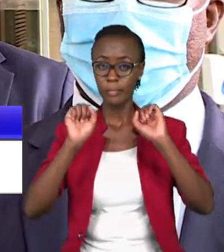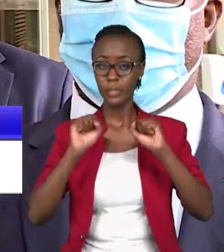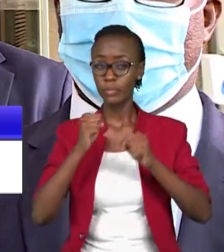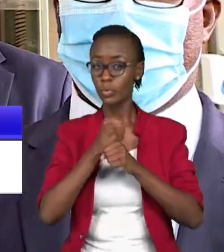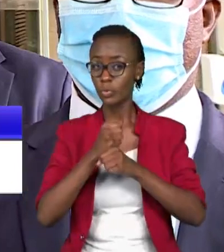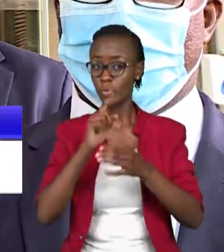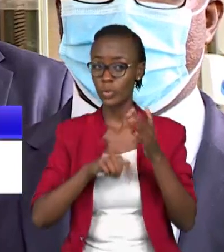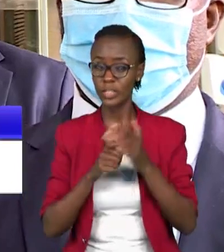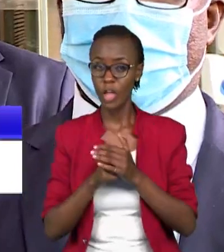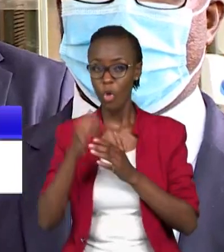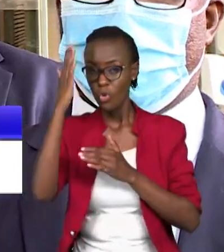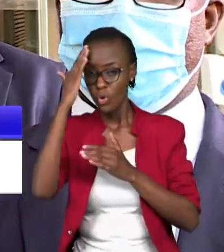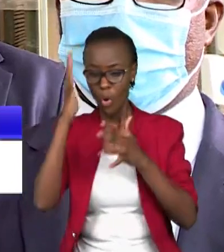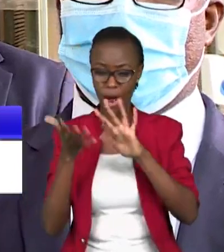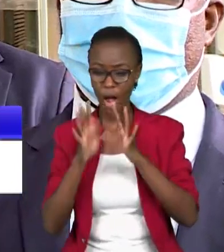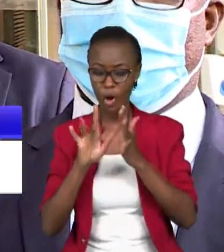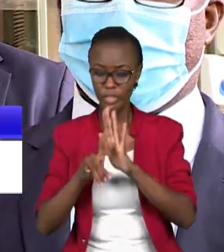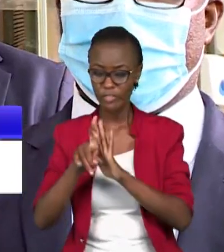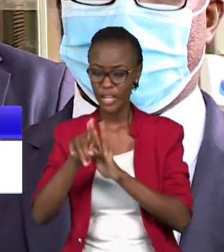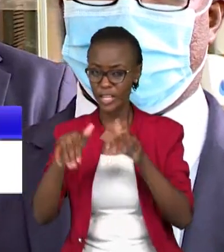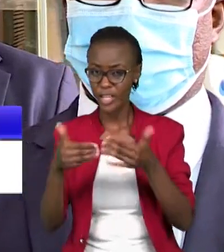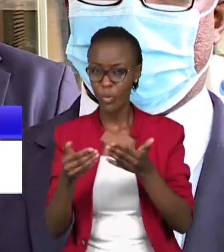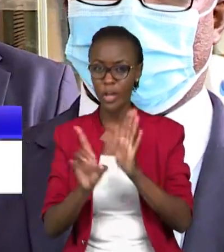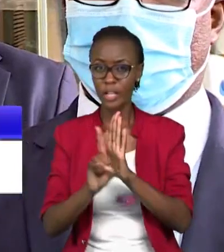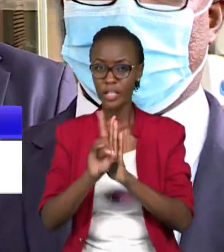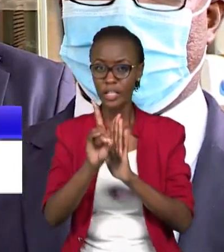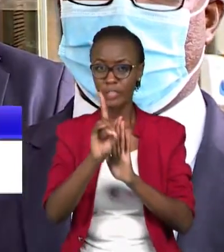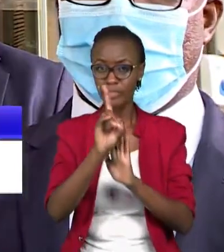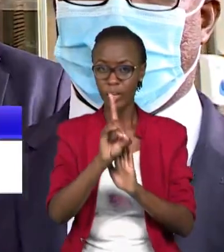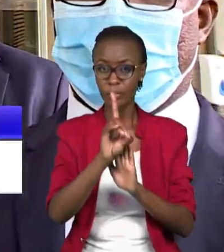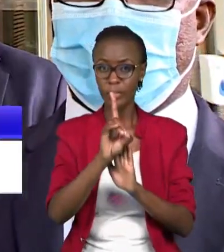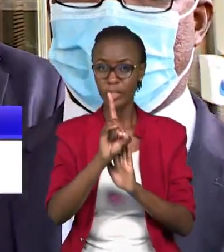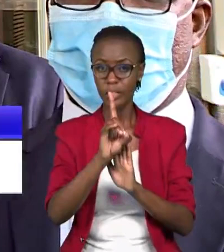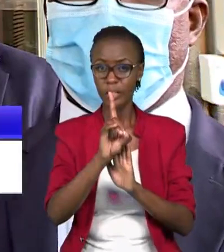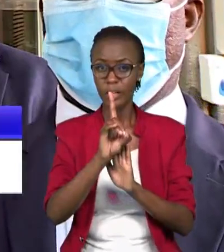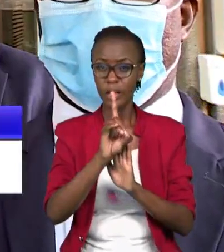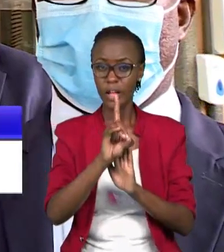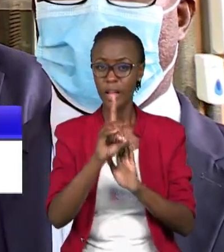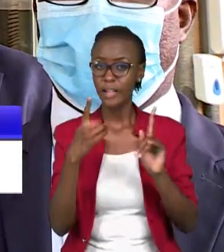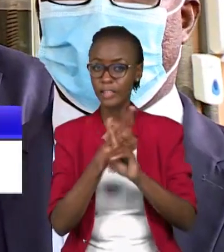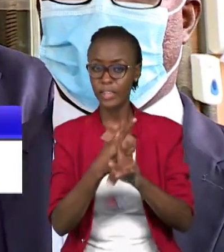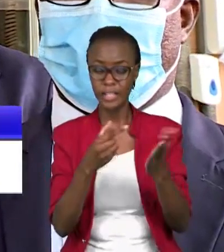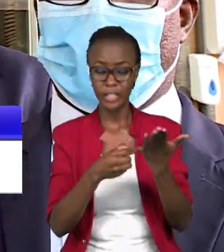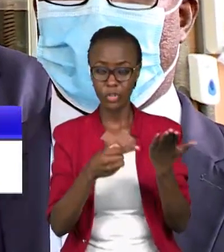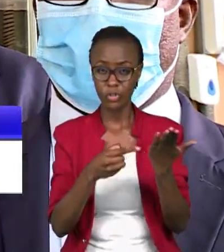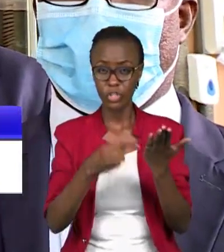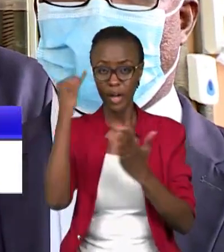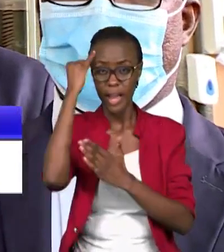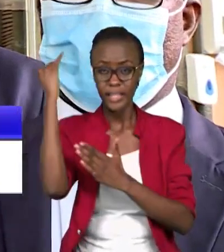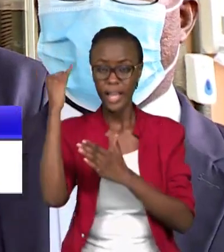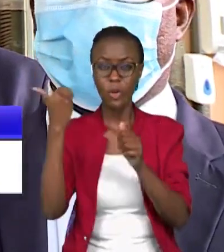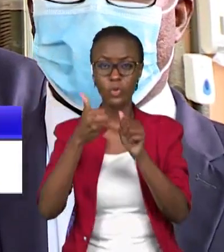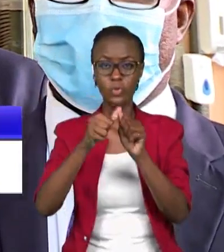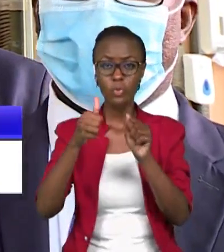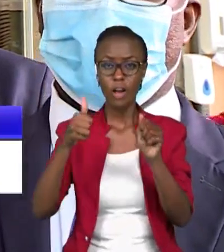data, jointly developing the development of the tools, so that we don't have bits and pieces,